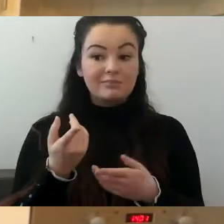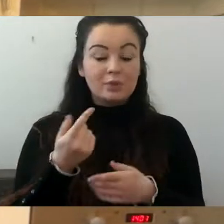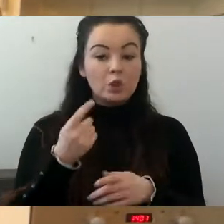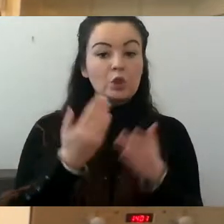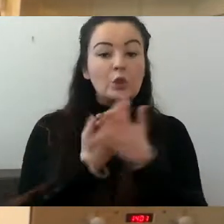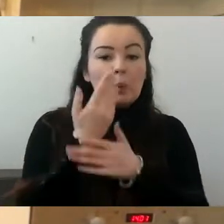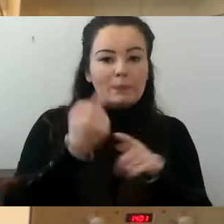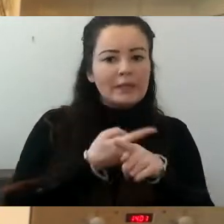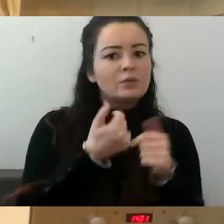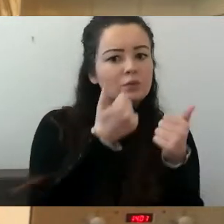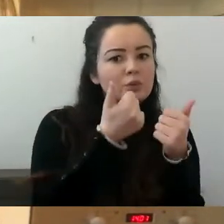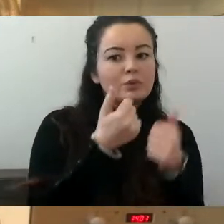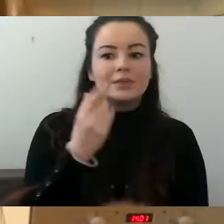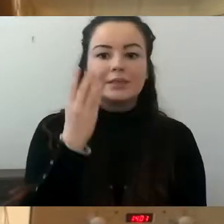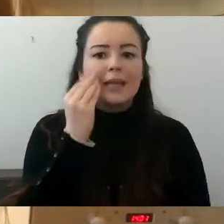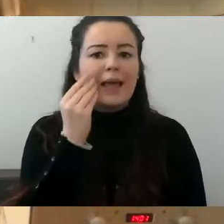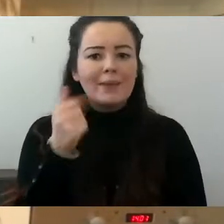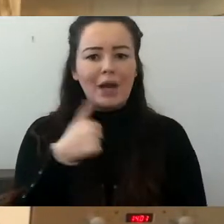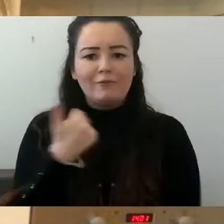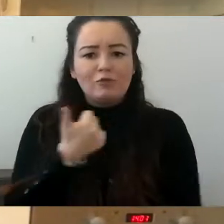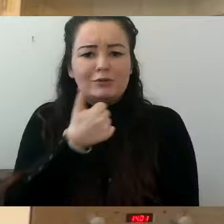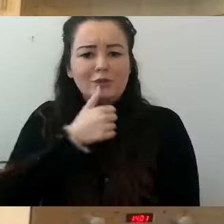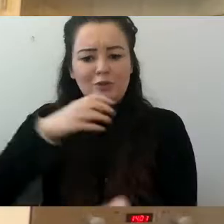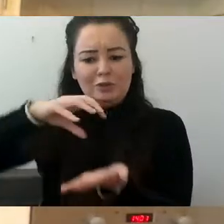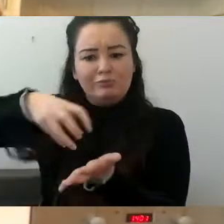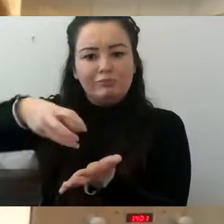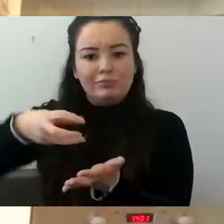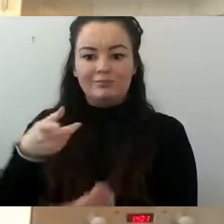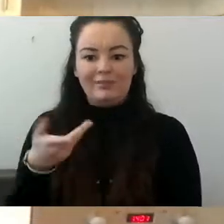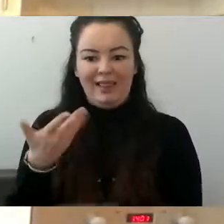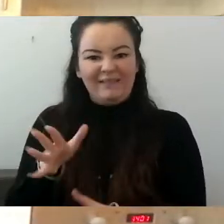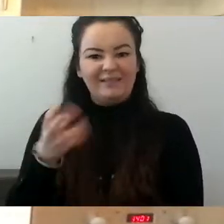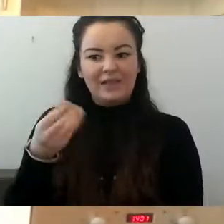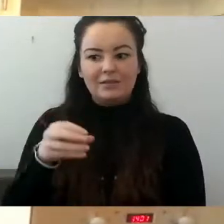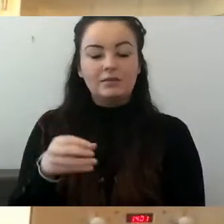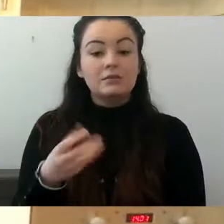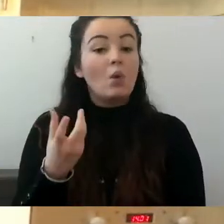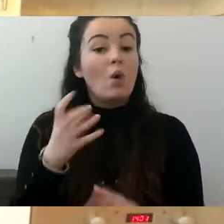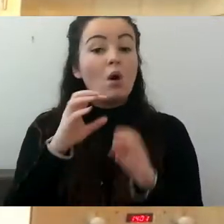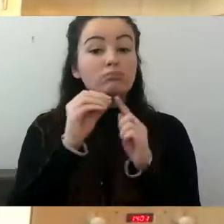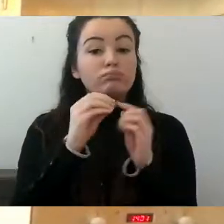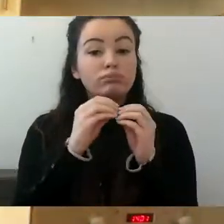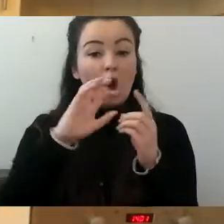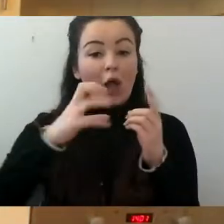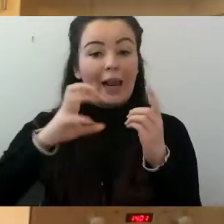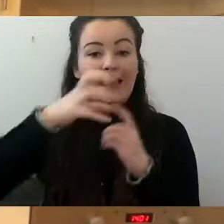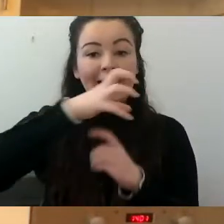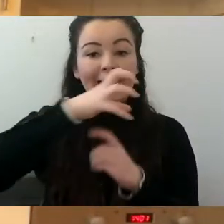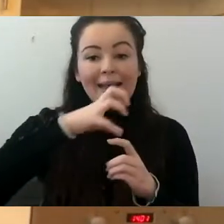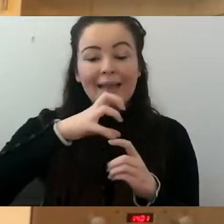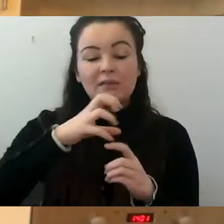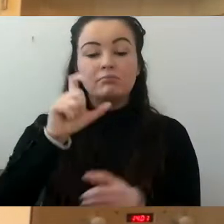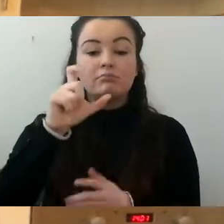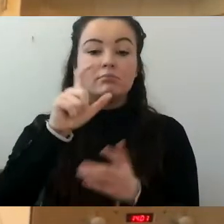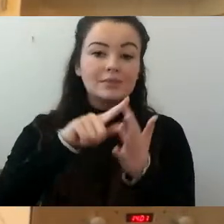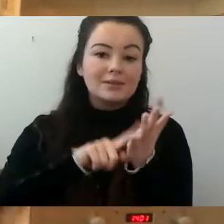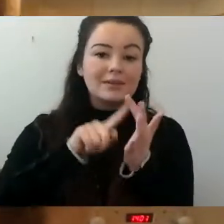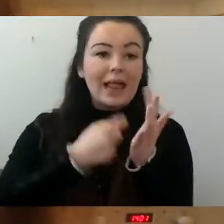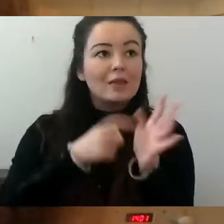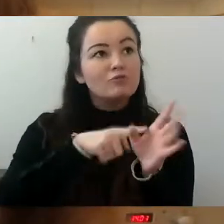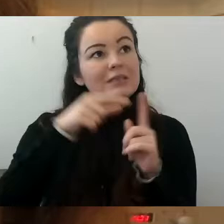best. New potatoes are really good. I've got a lemon that I've already squeezed. That works really nicely. Things like broccoli,